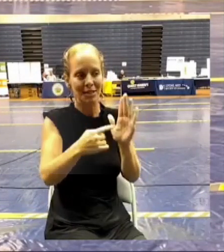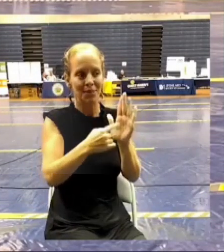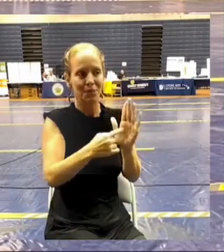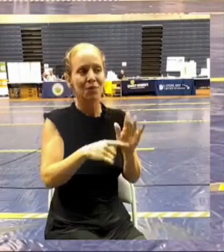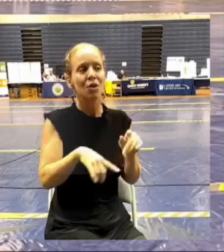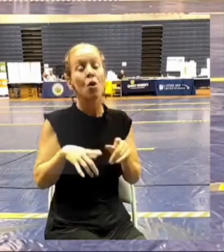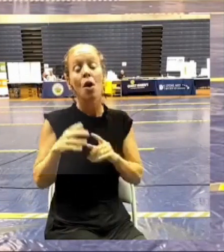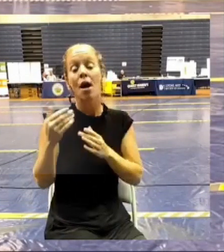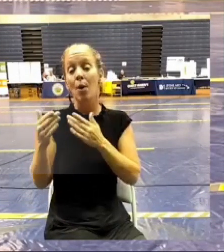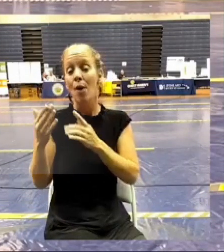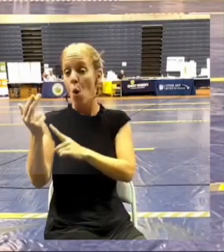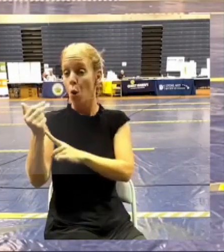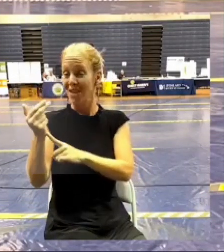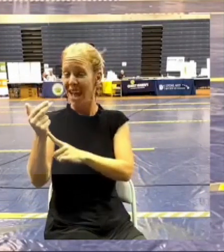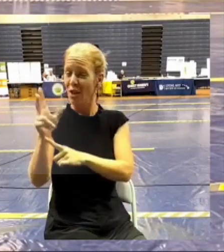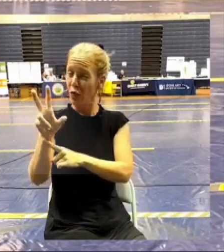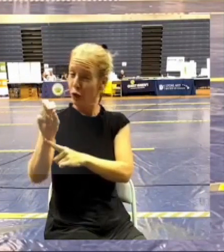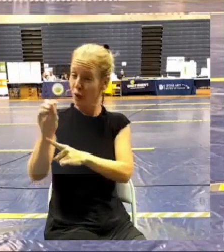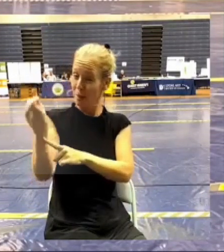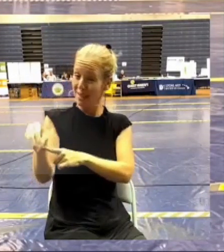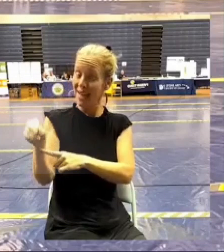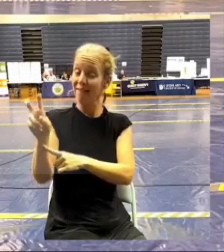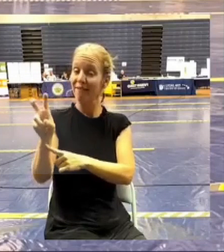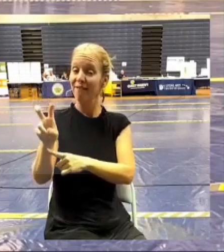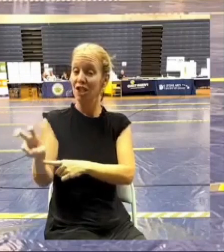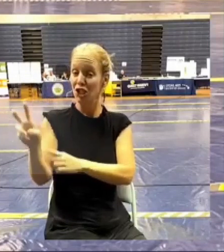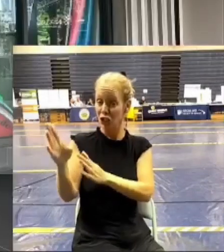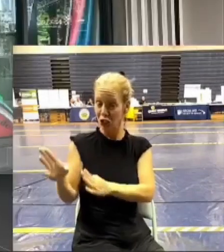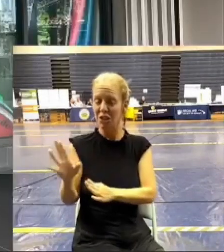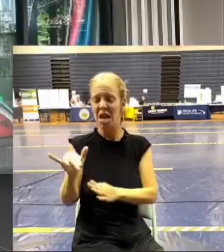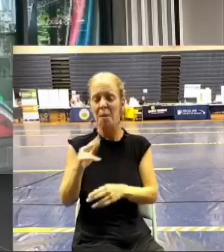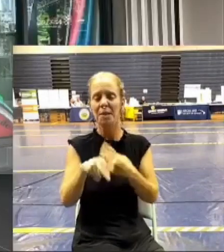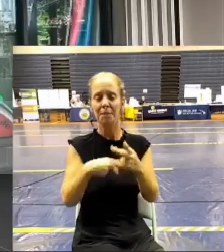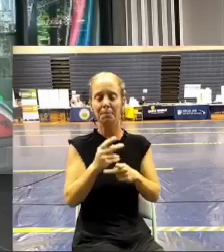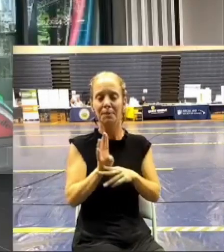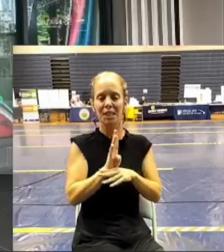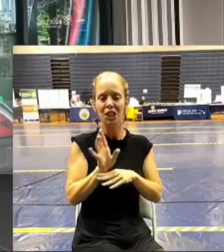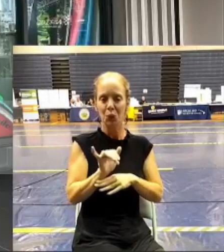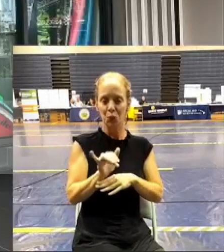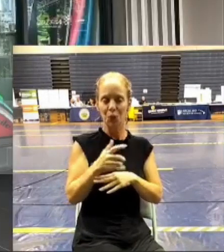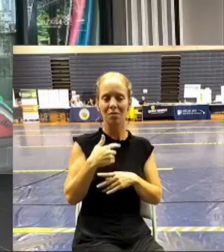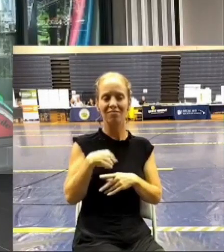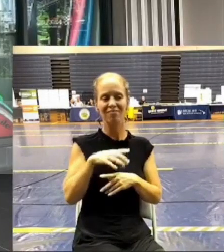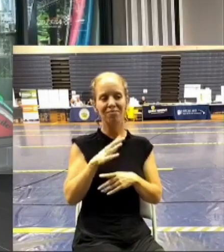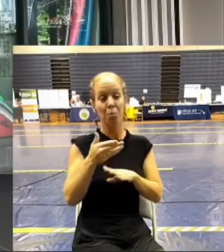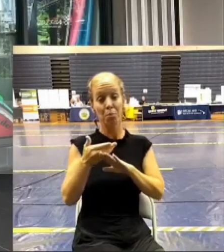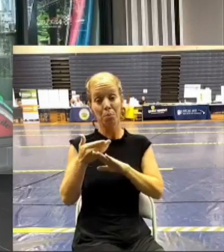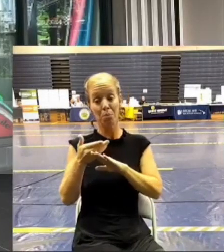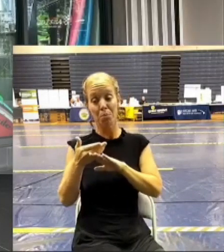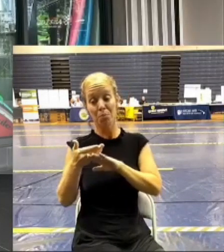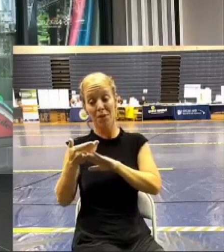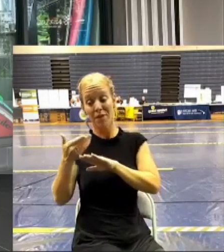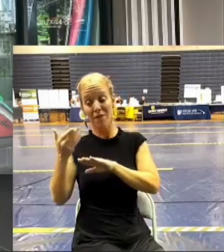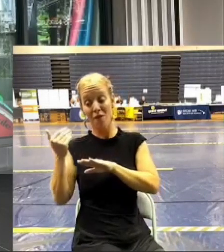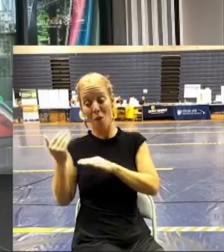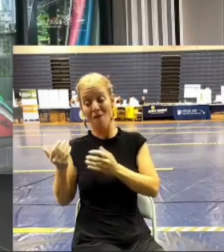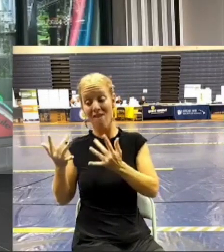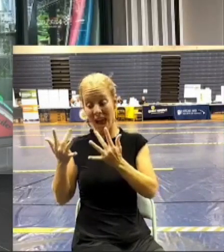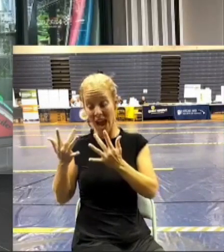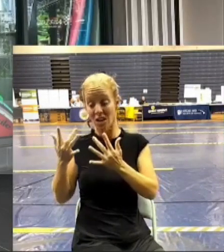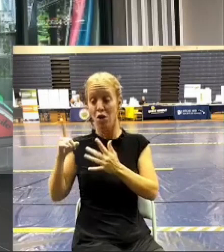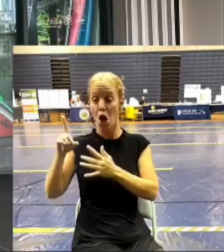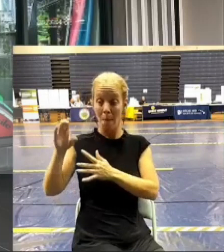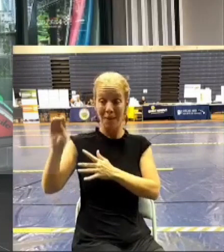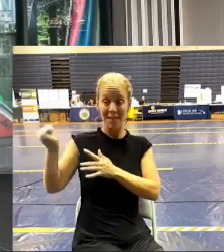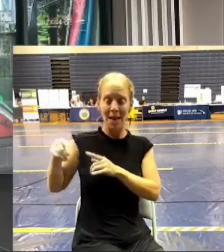30% visitors. And that's about the type of business we're doing now. We're doing about 30% of what we did pre-fire. But I will mention that our vendors